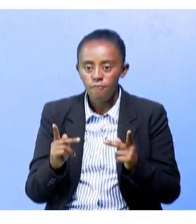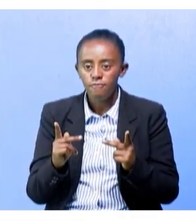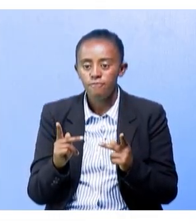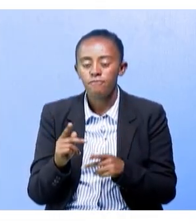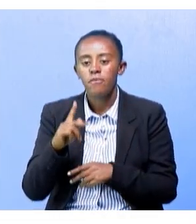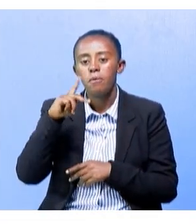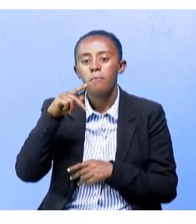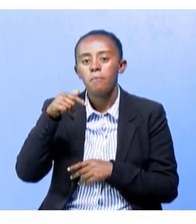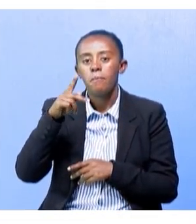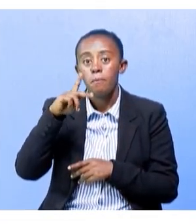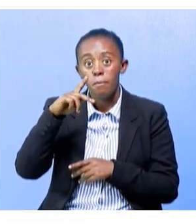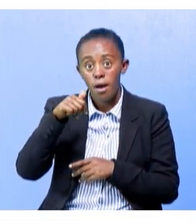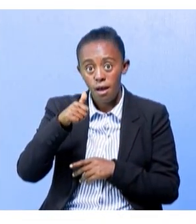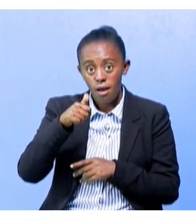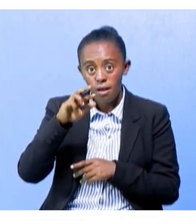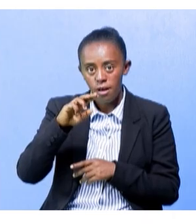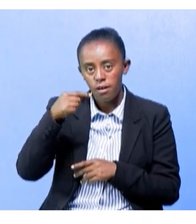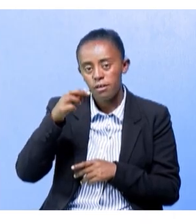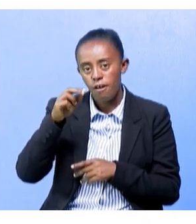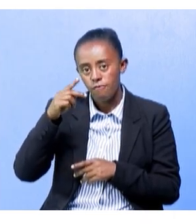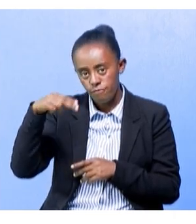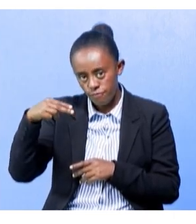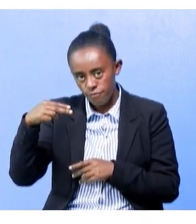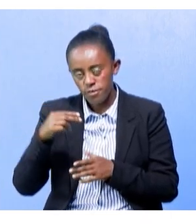A cause and